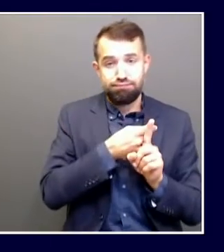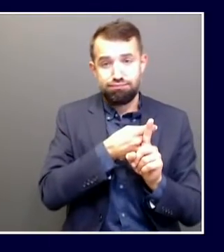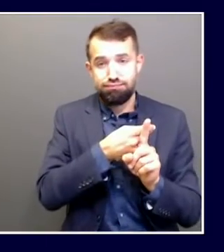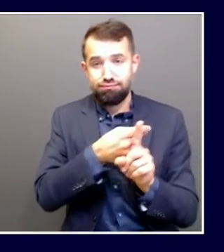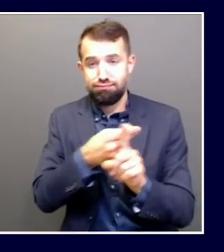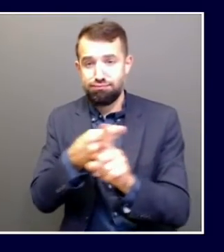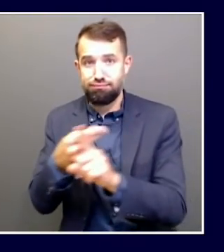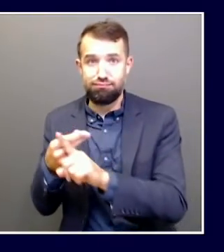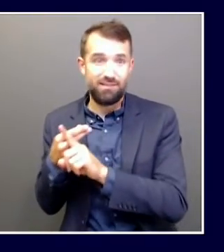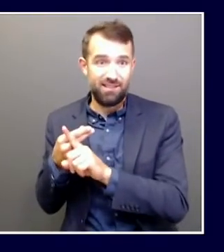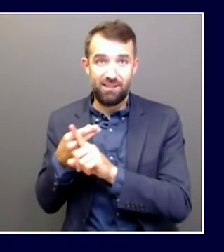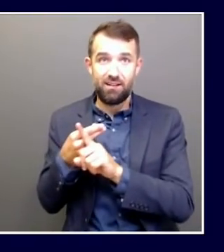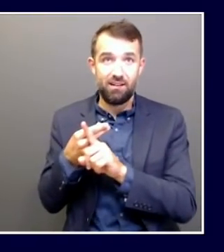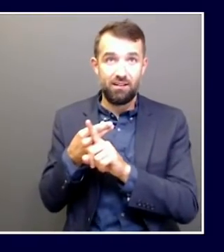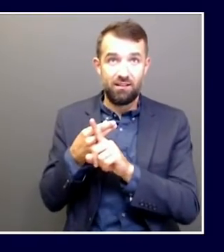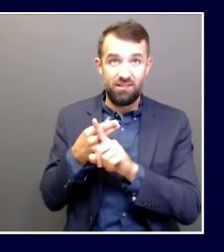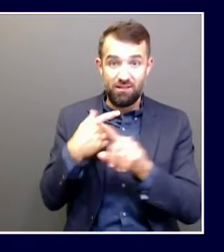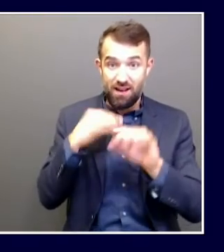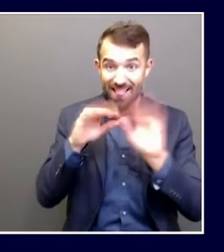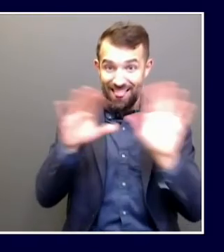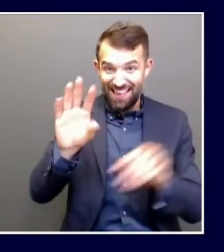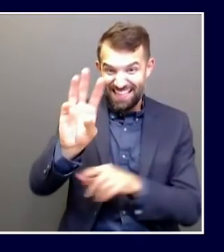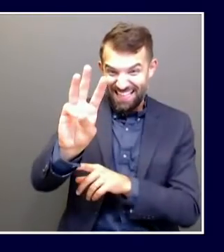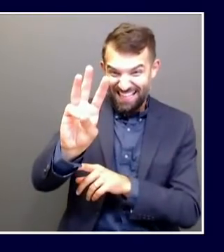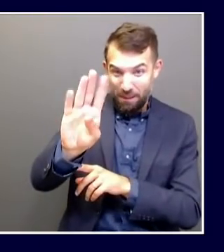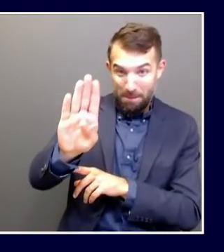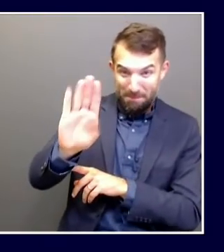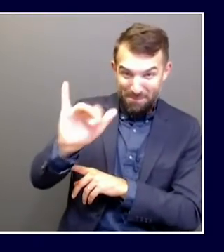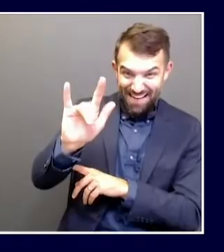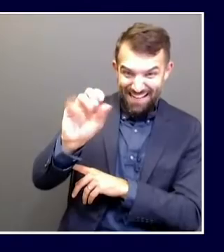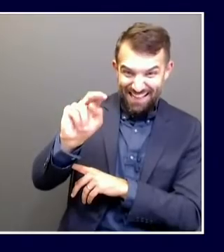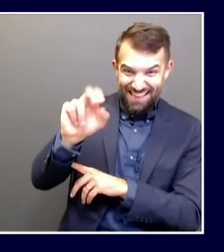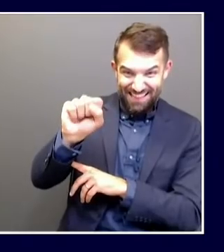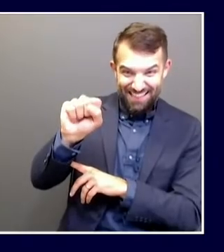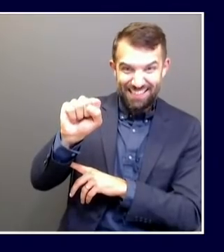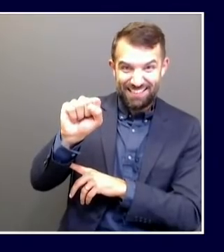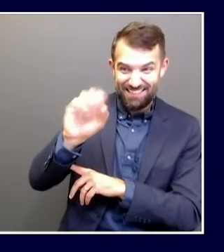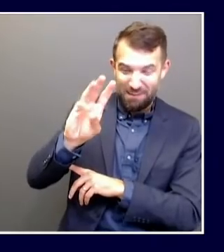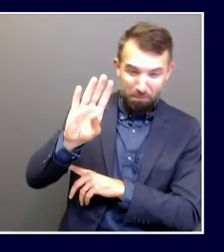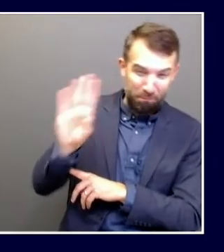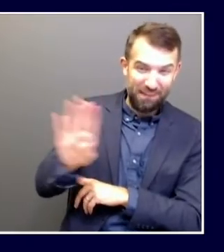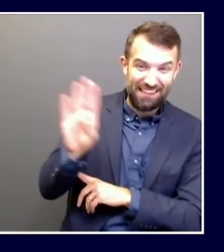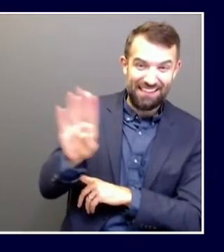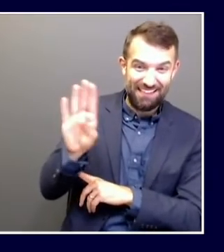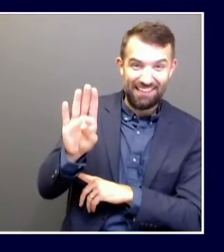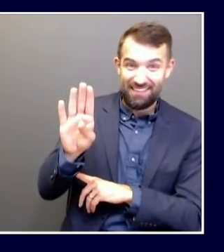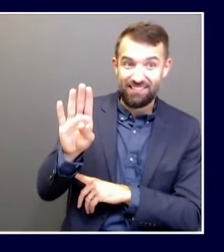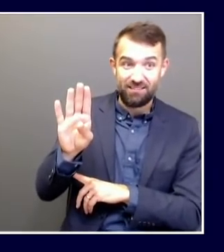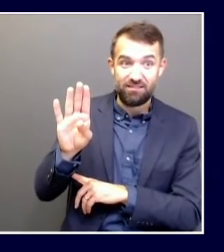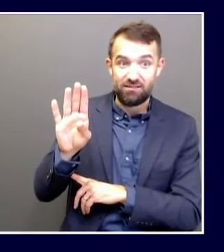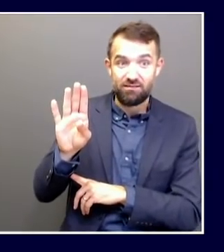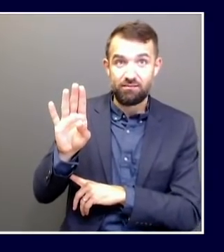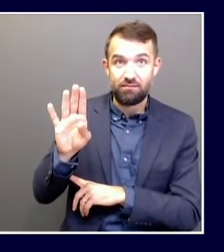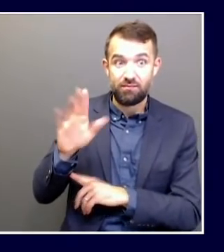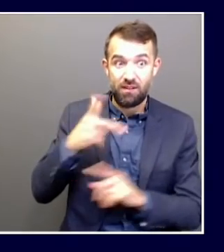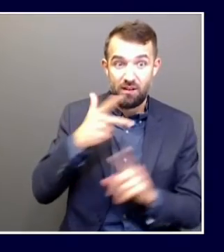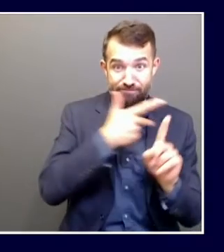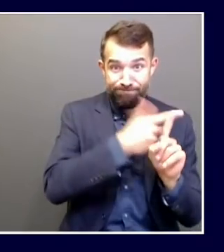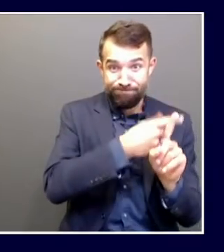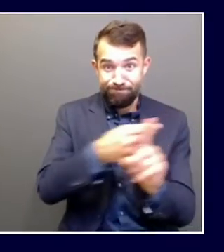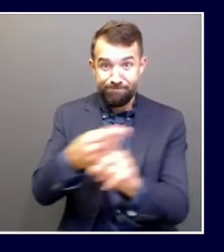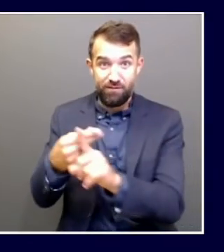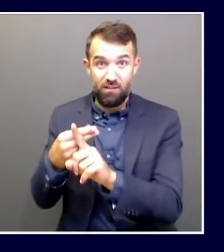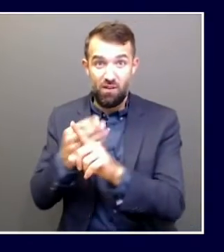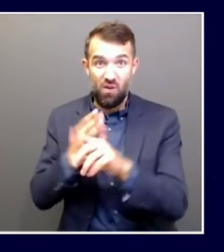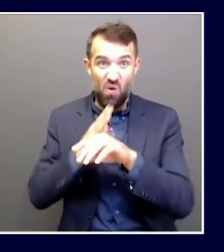B, have been administered around the world to over 3 billion people. So in my view, the